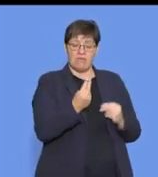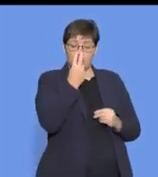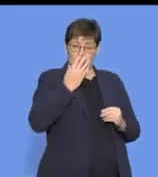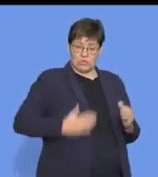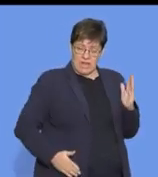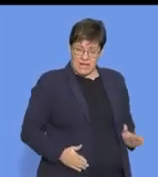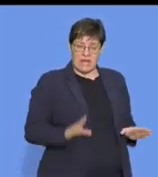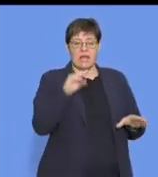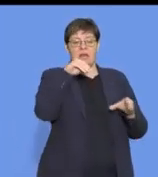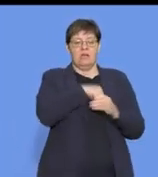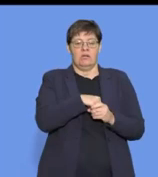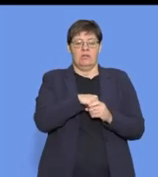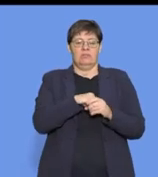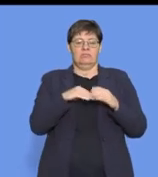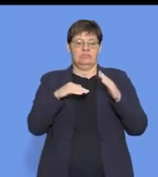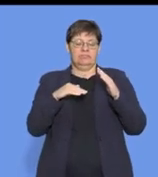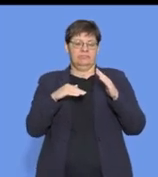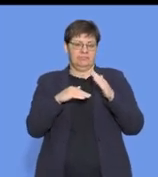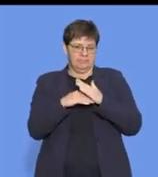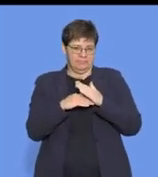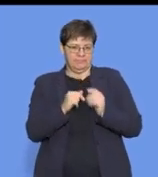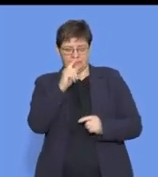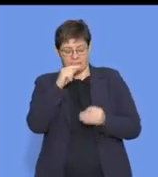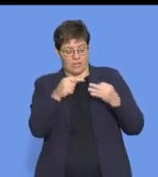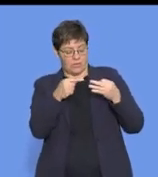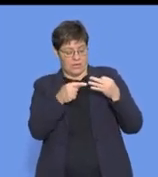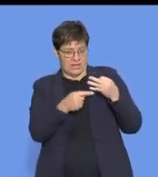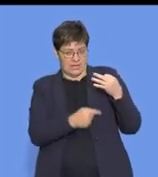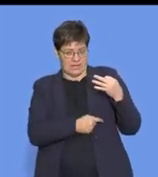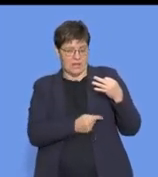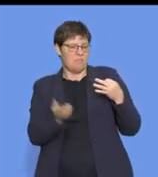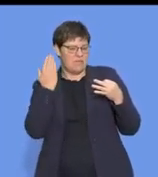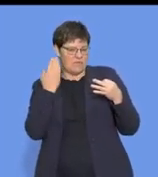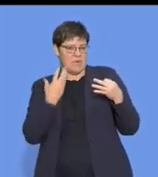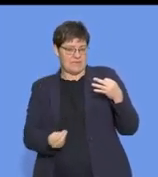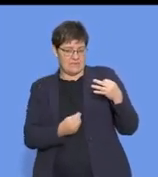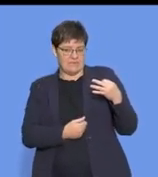sides and an included angle. And here's our three versions that we had earlier.